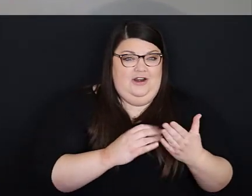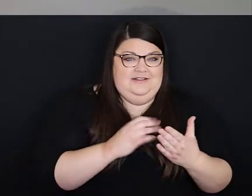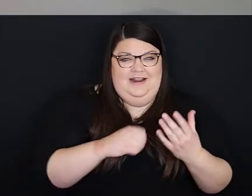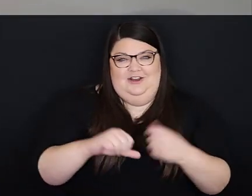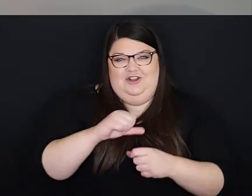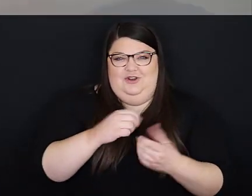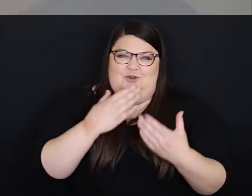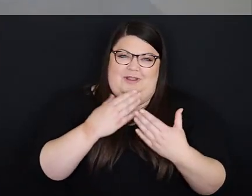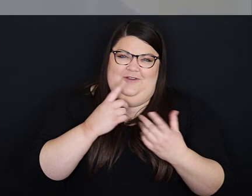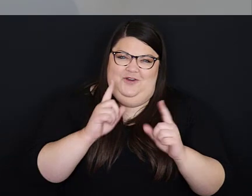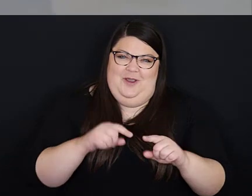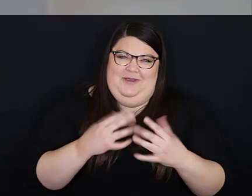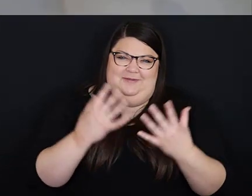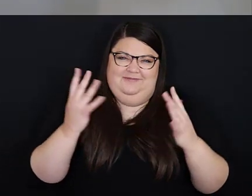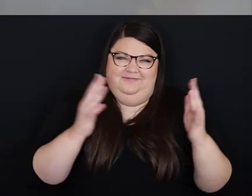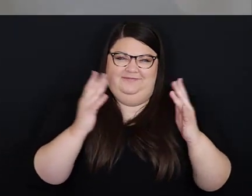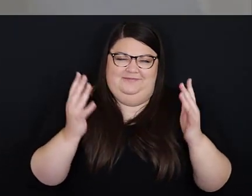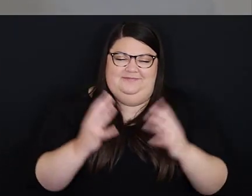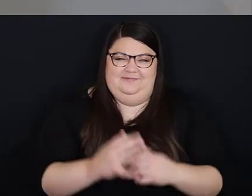thank you for coming.